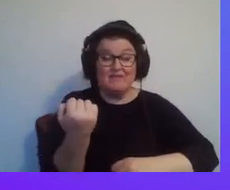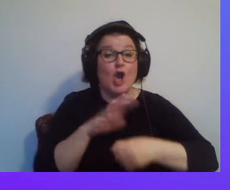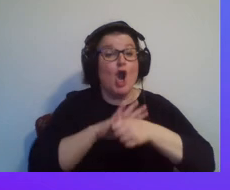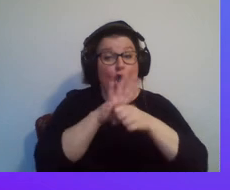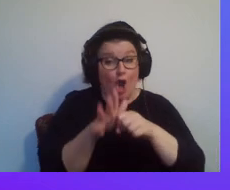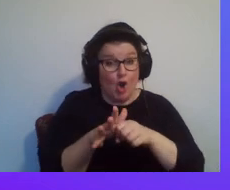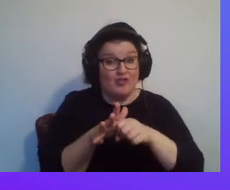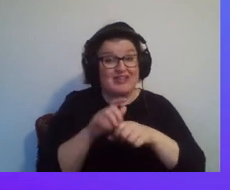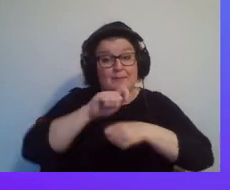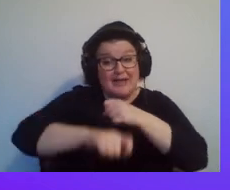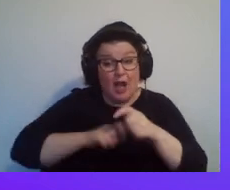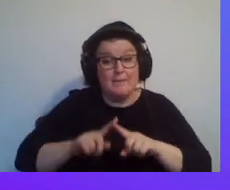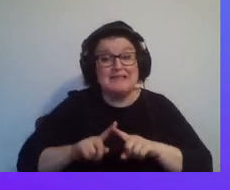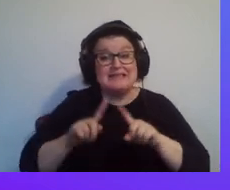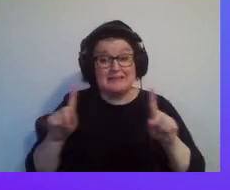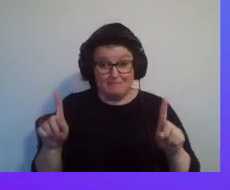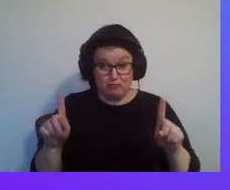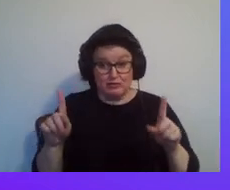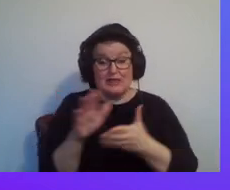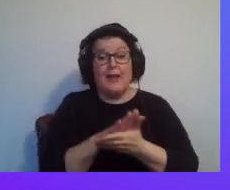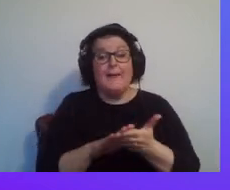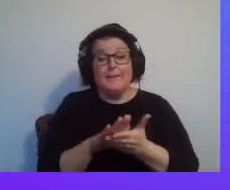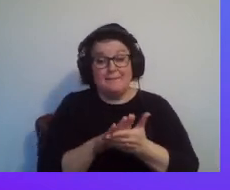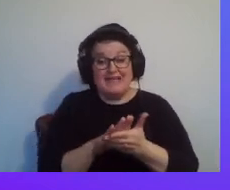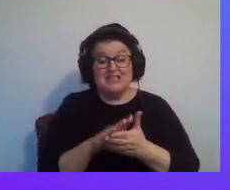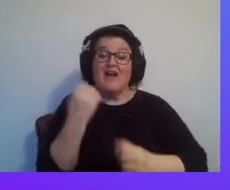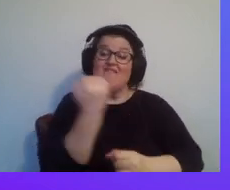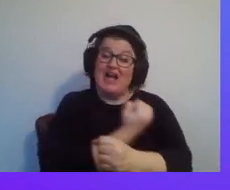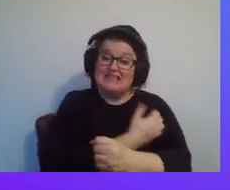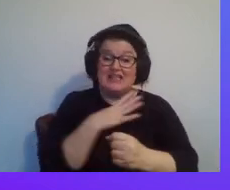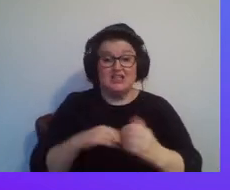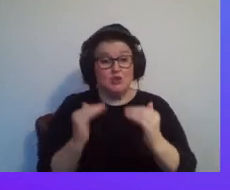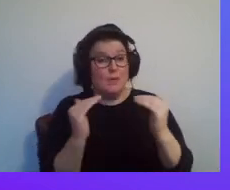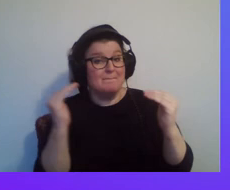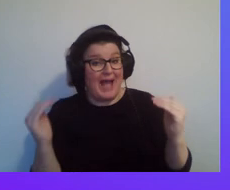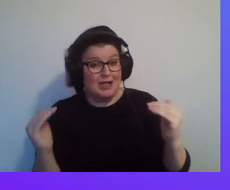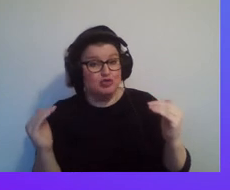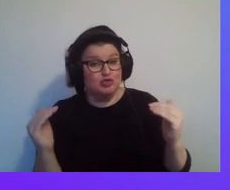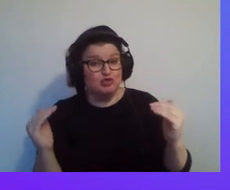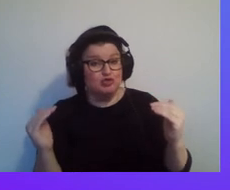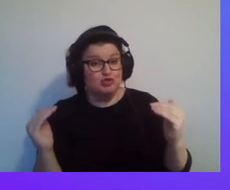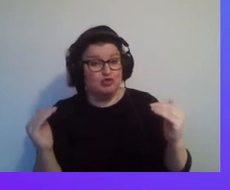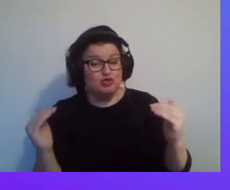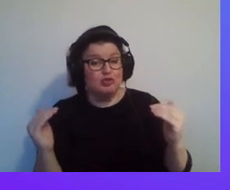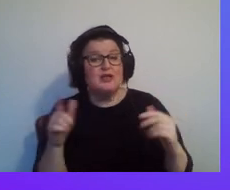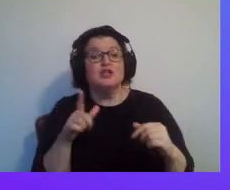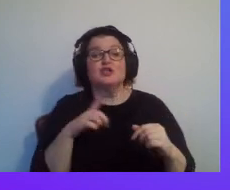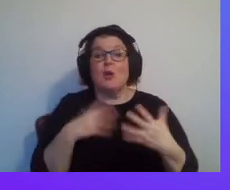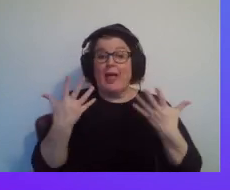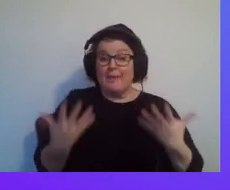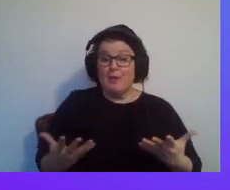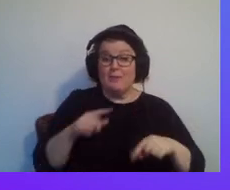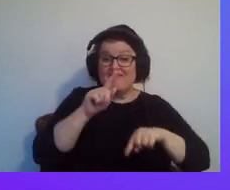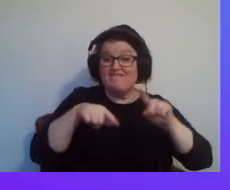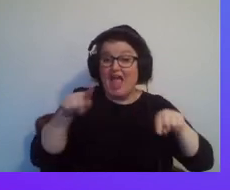mutates, may need to change it. At the moment, the vaccines we have seem to protect variants, which is fantastic, but